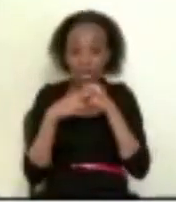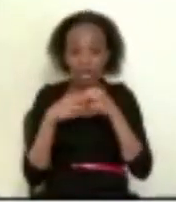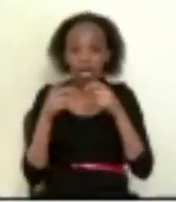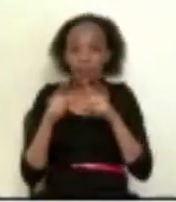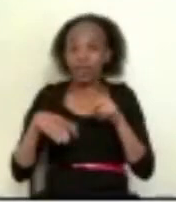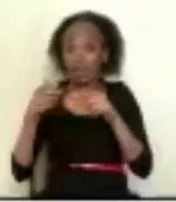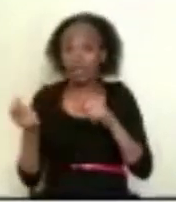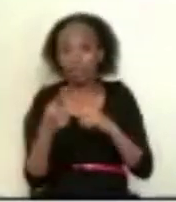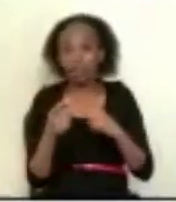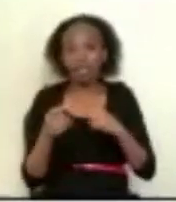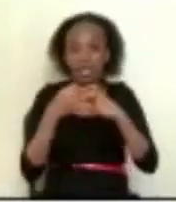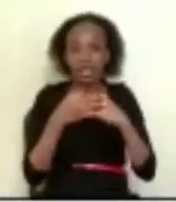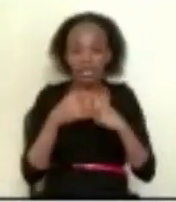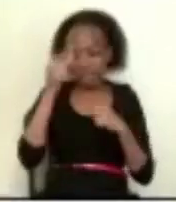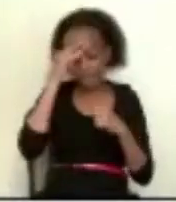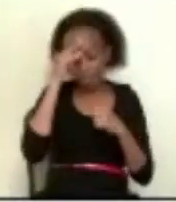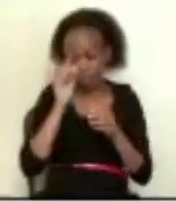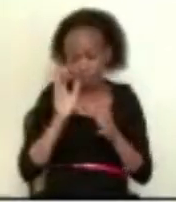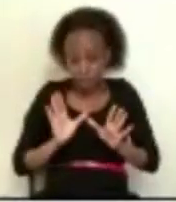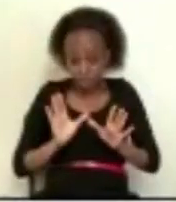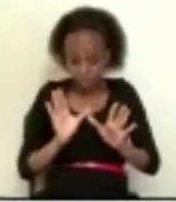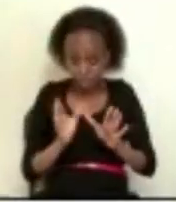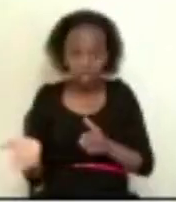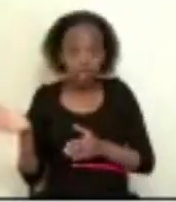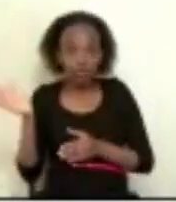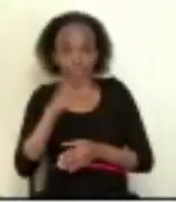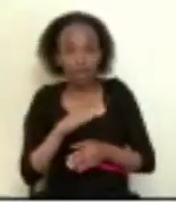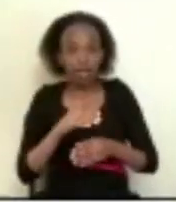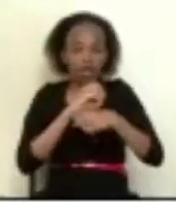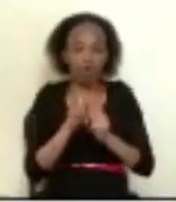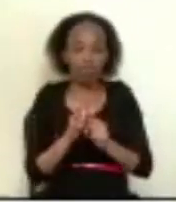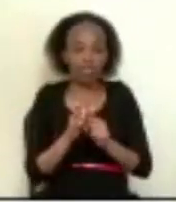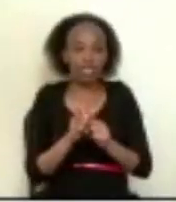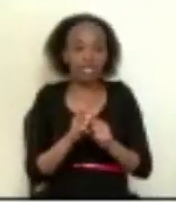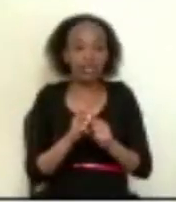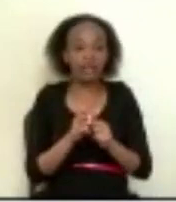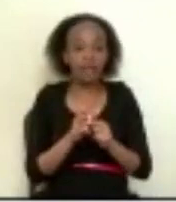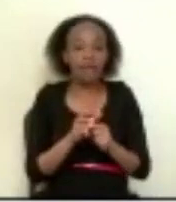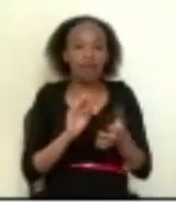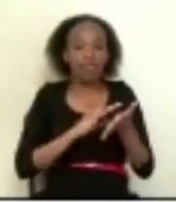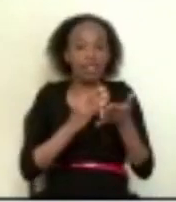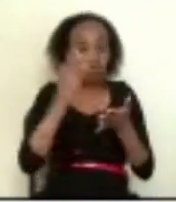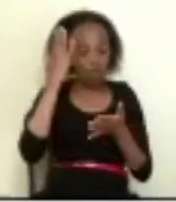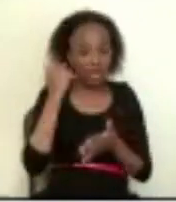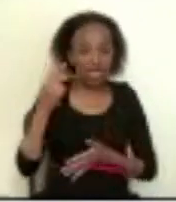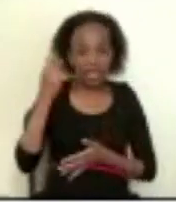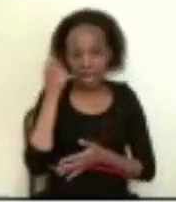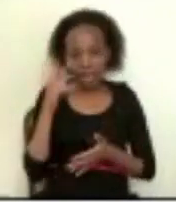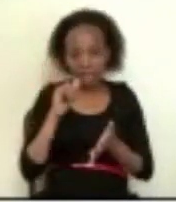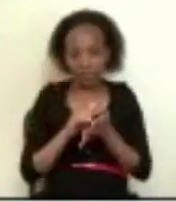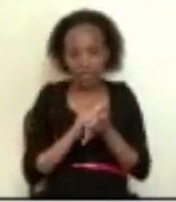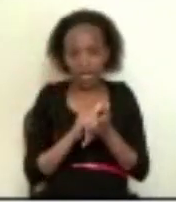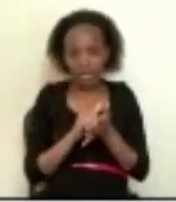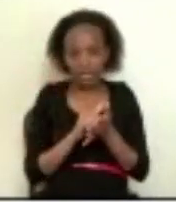August, the government was forced to reinstate the COVID-19 debt because they understood that the